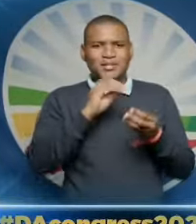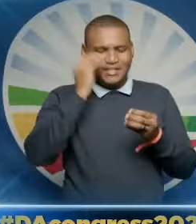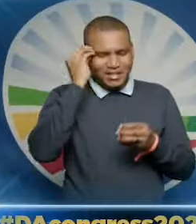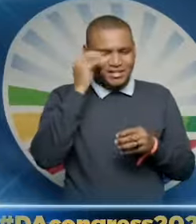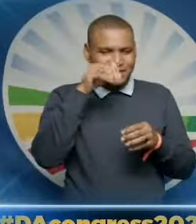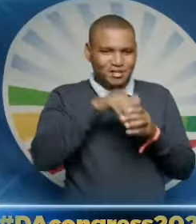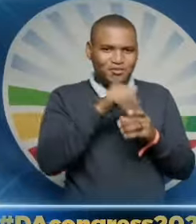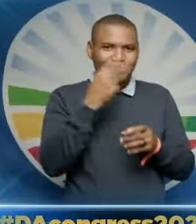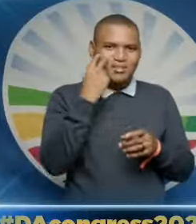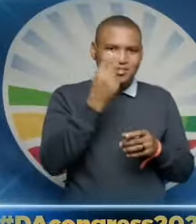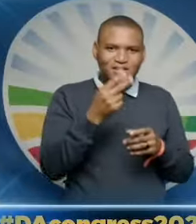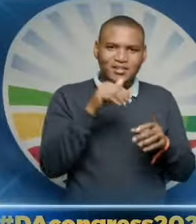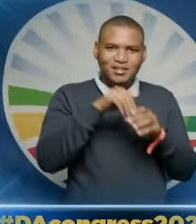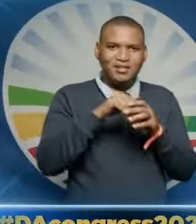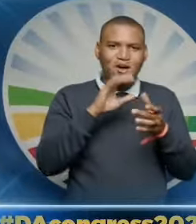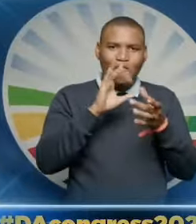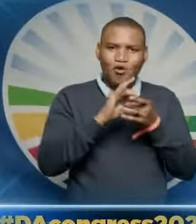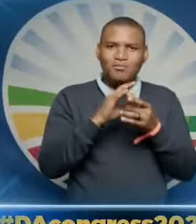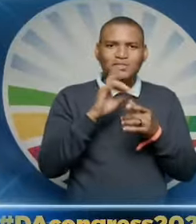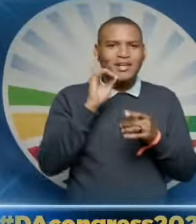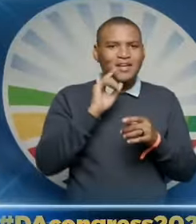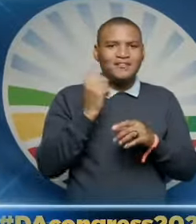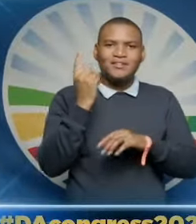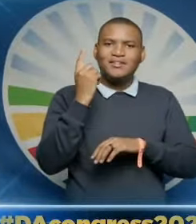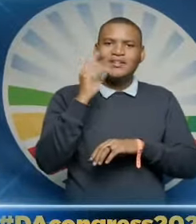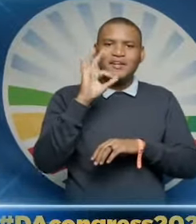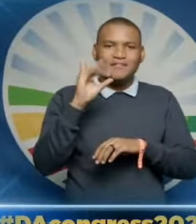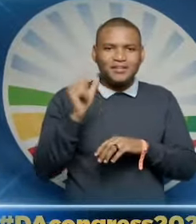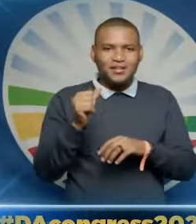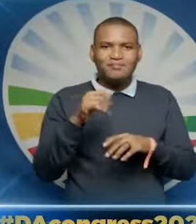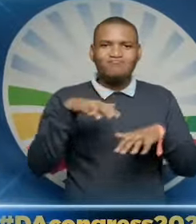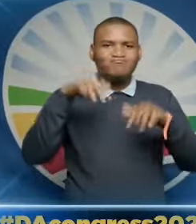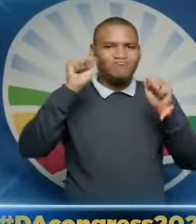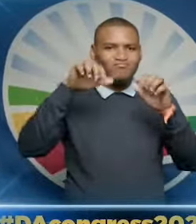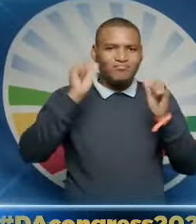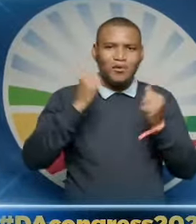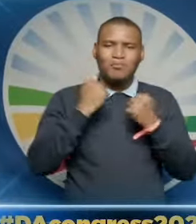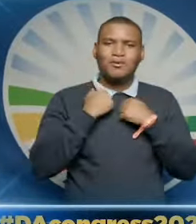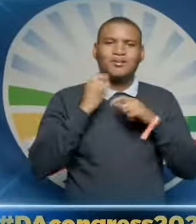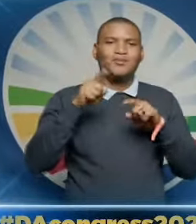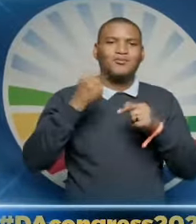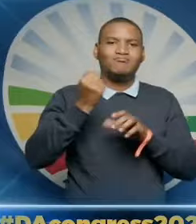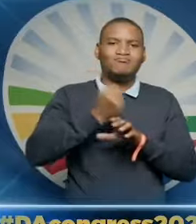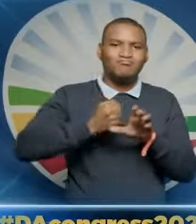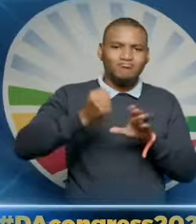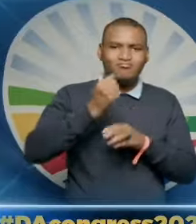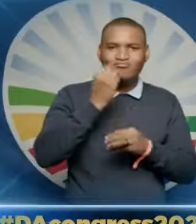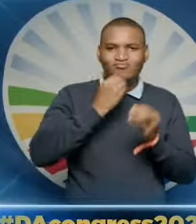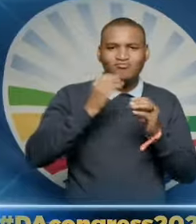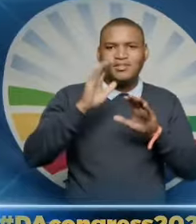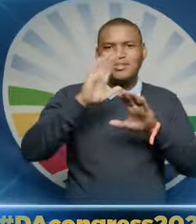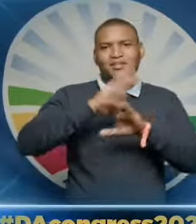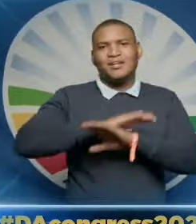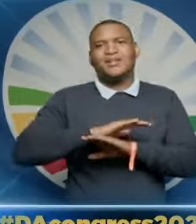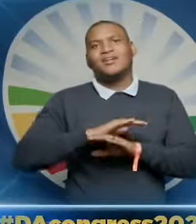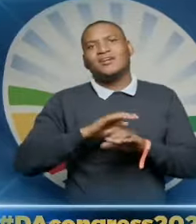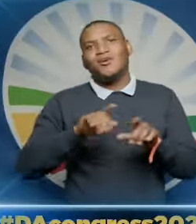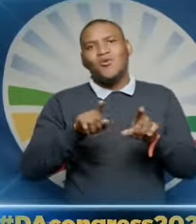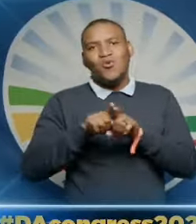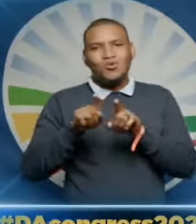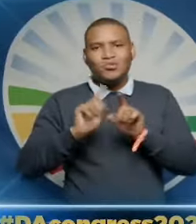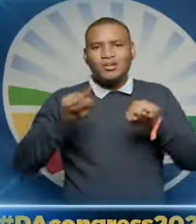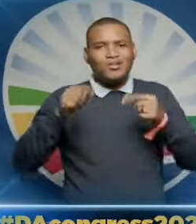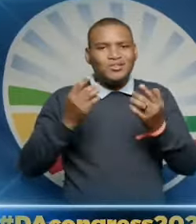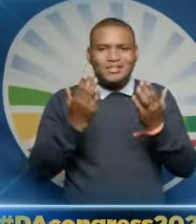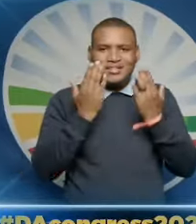see it in our homes every day. We have blackouts. Our parents can't cook dinner for us at night. Secondly, even when we have to study